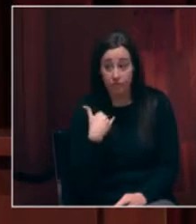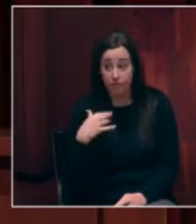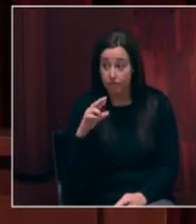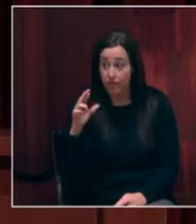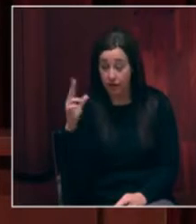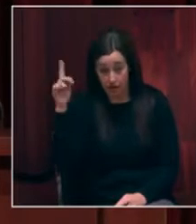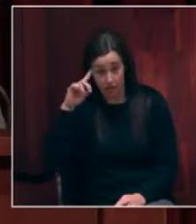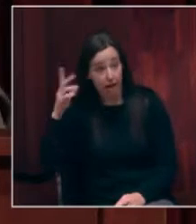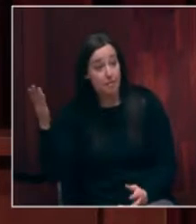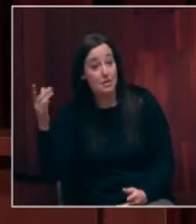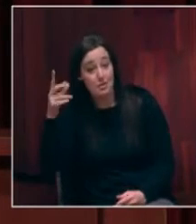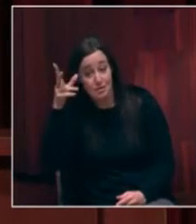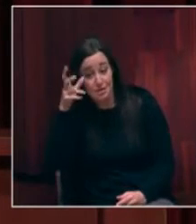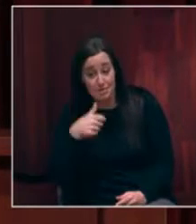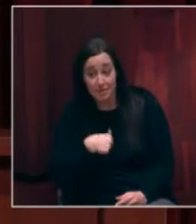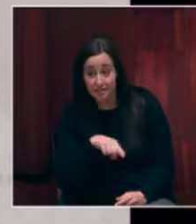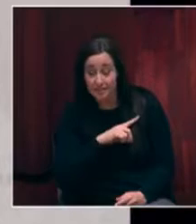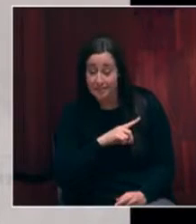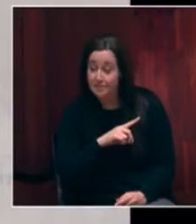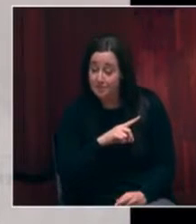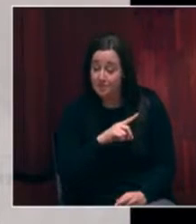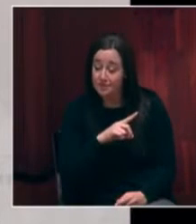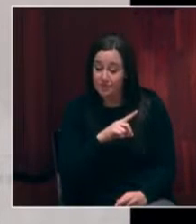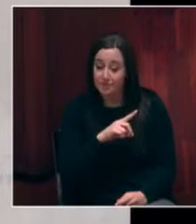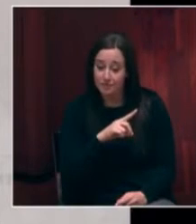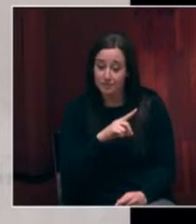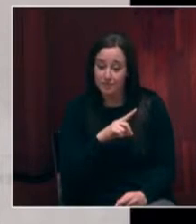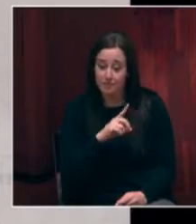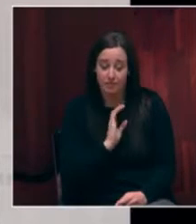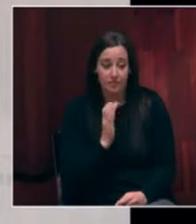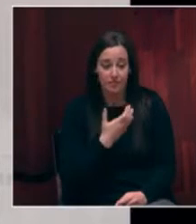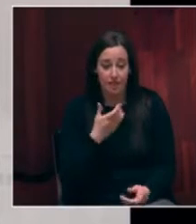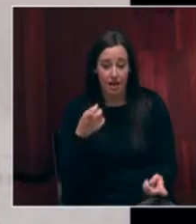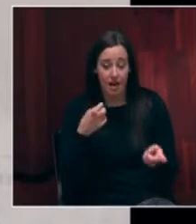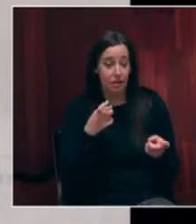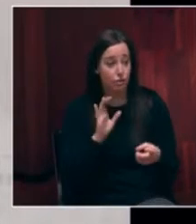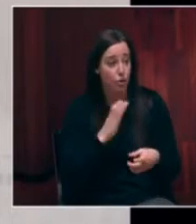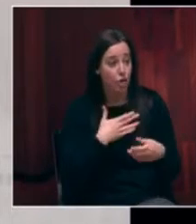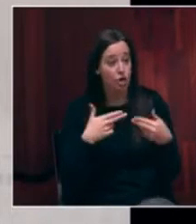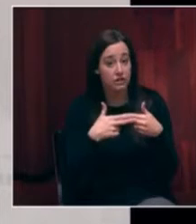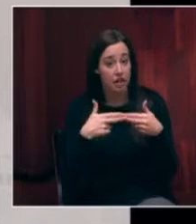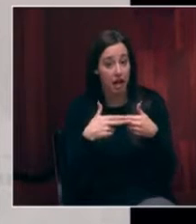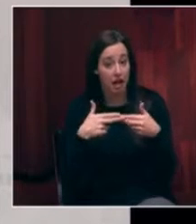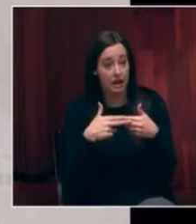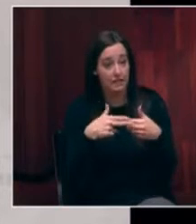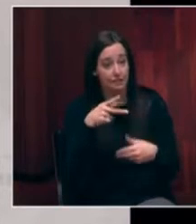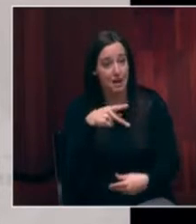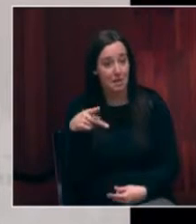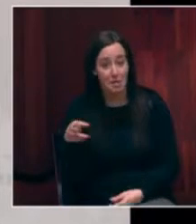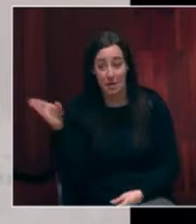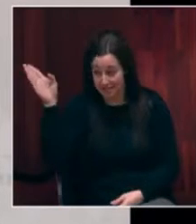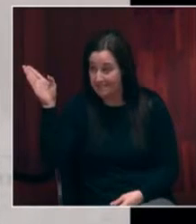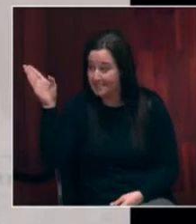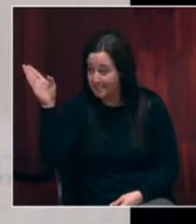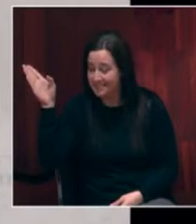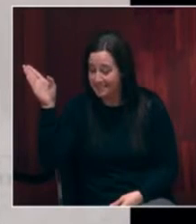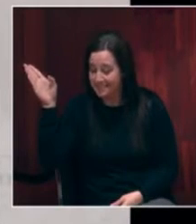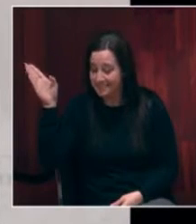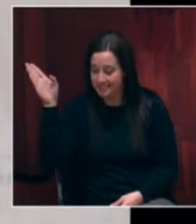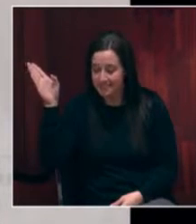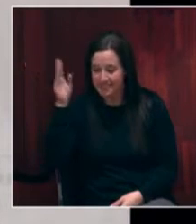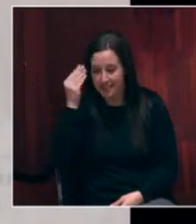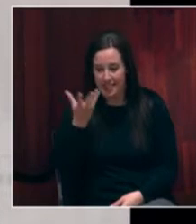I'm here. Can you hear me? Yeah. Hey, Scott, how about I'll control your slides for you? So you let me know when